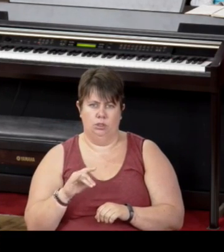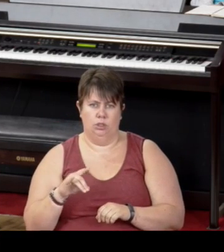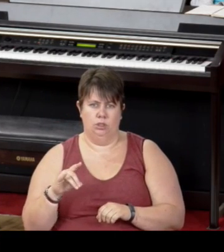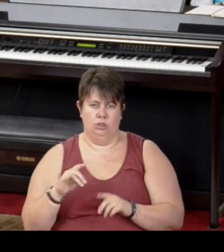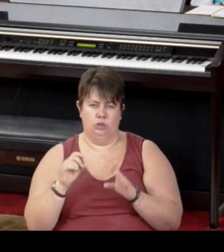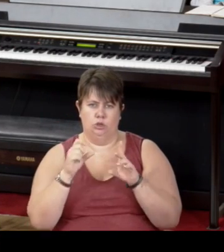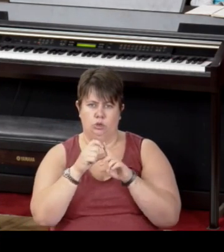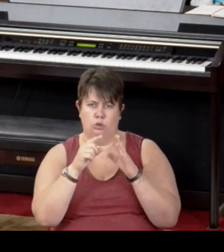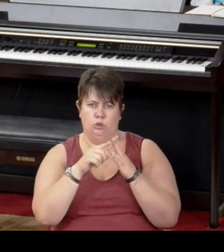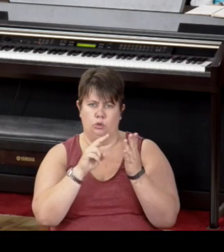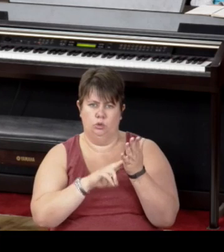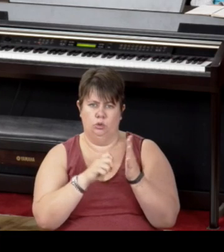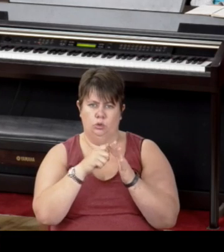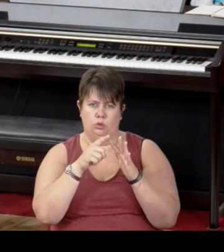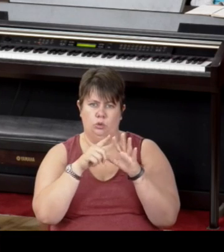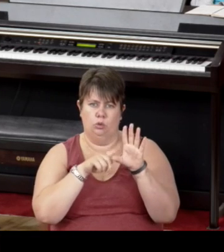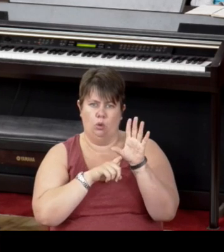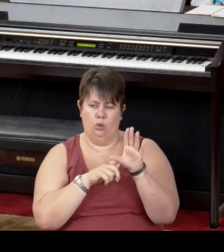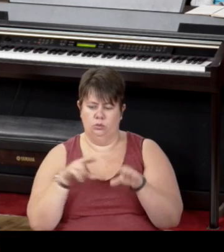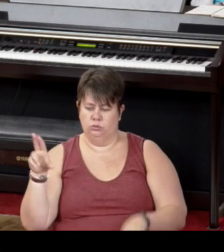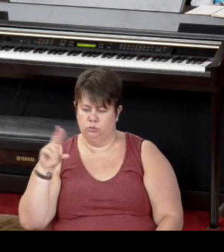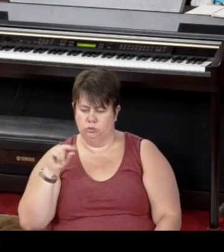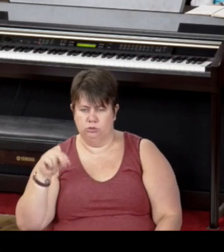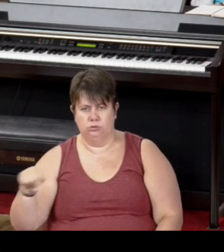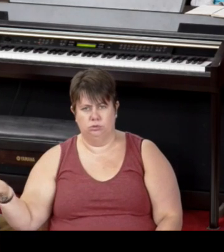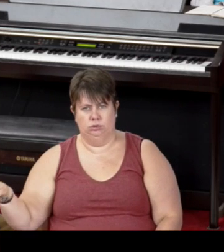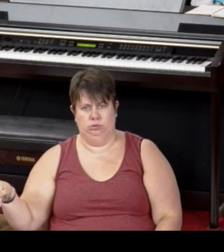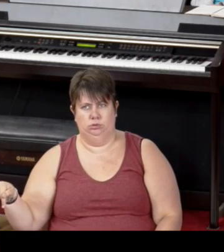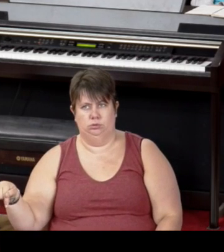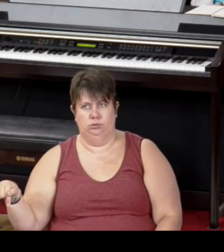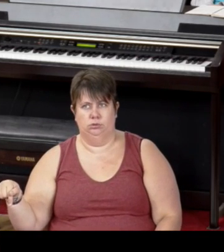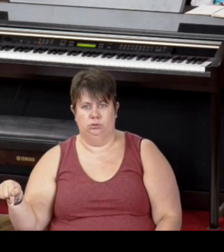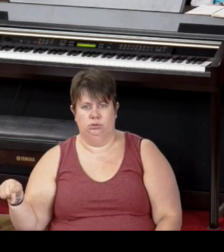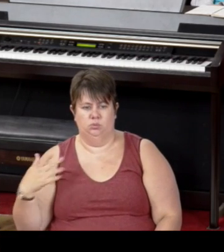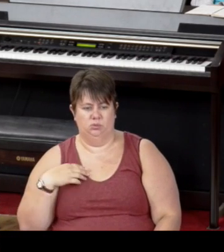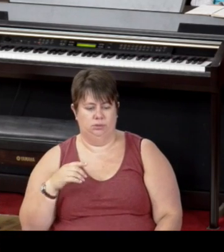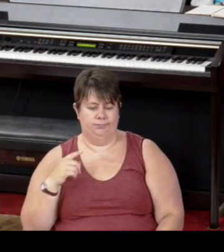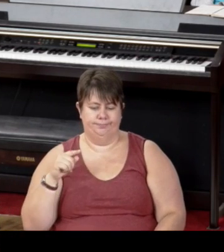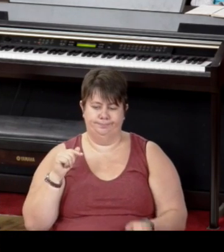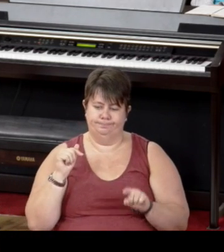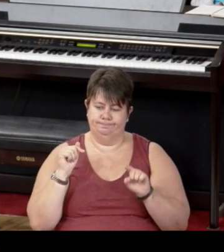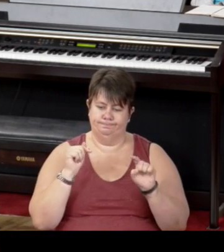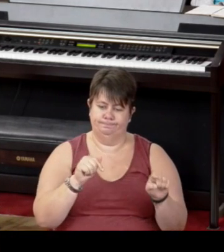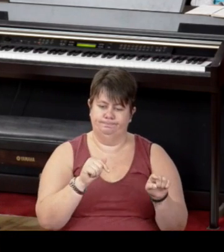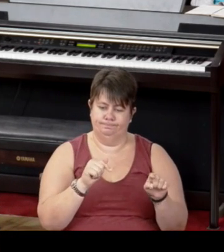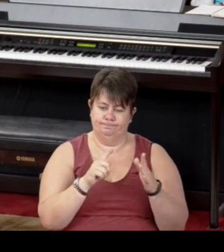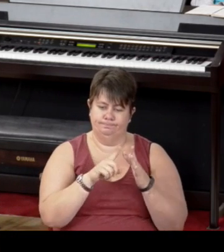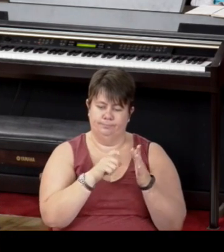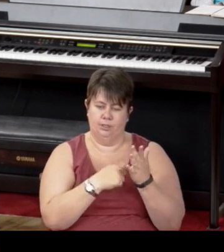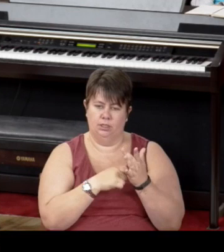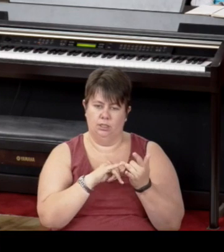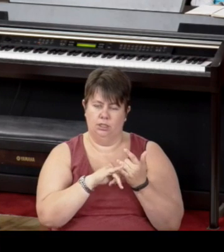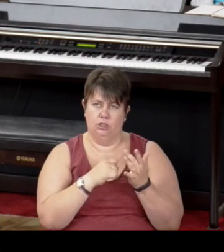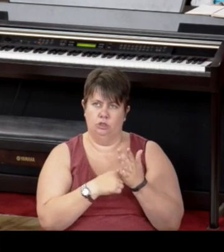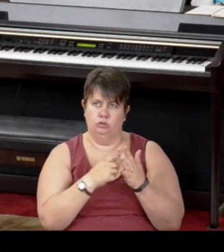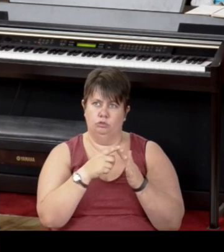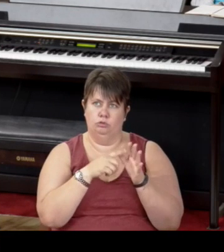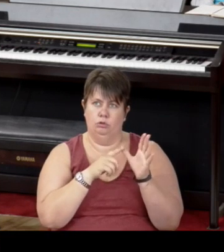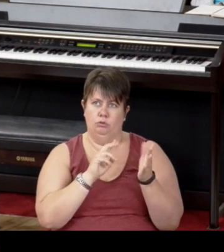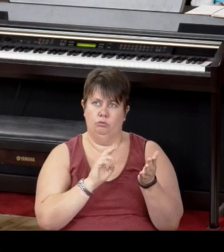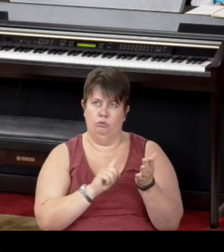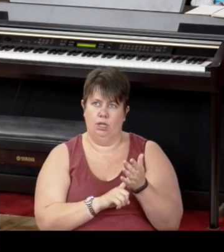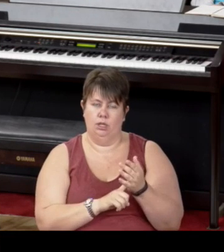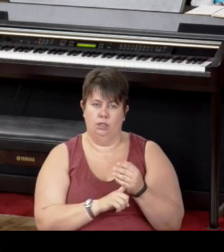hired by King Balak to come and to curse Israel. And in an effort to stop Balaam from